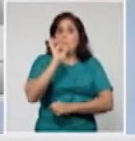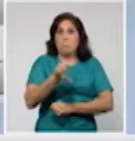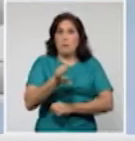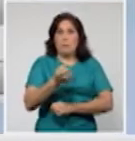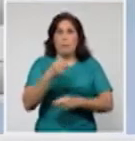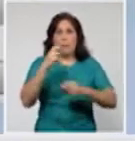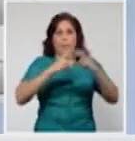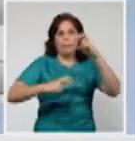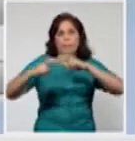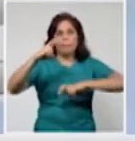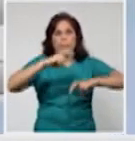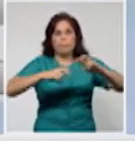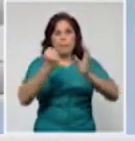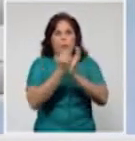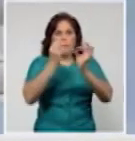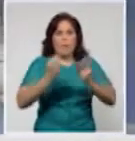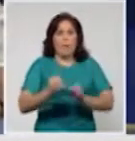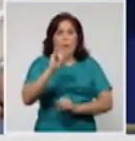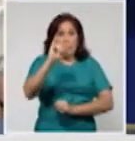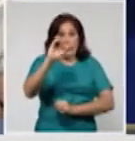3,866, or